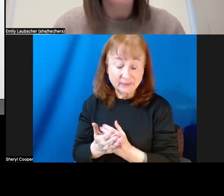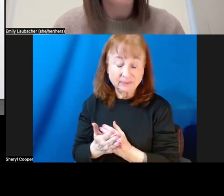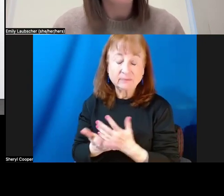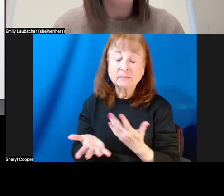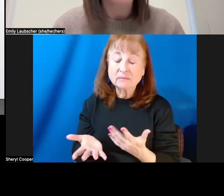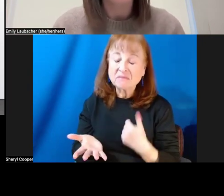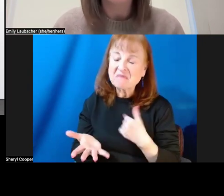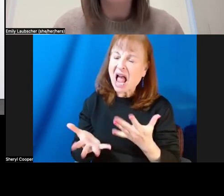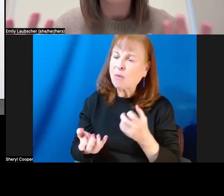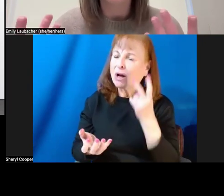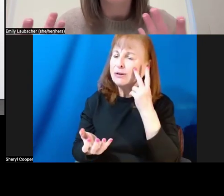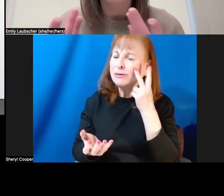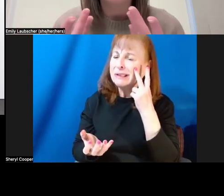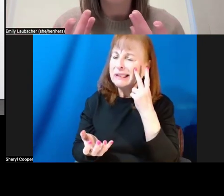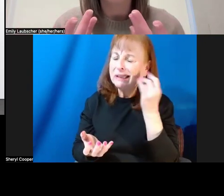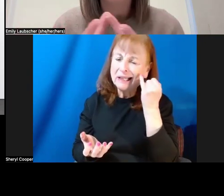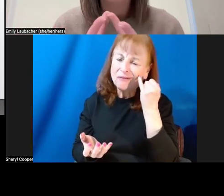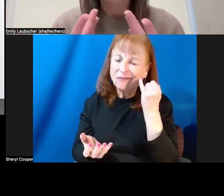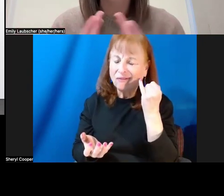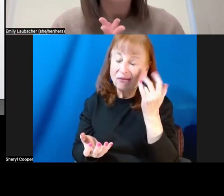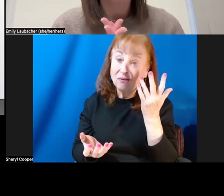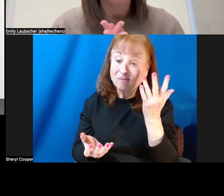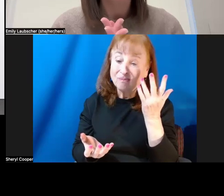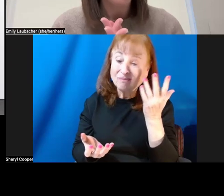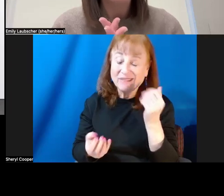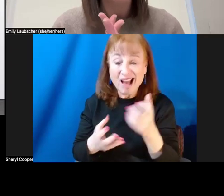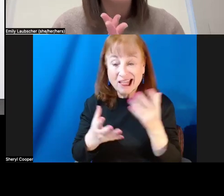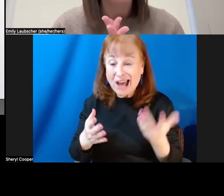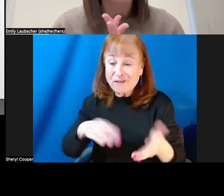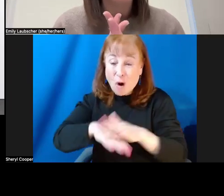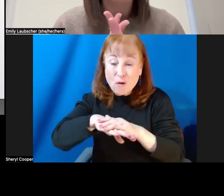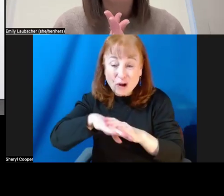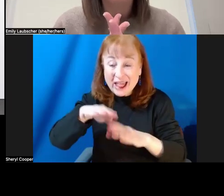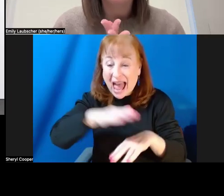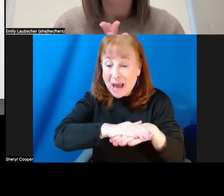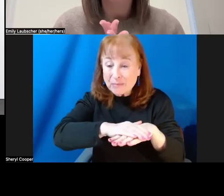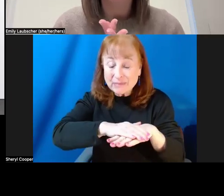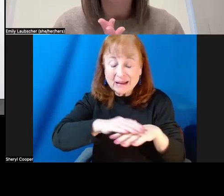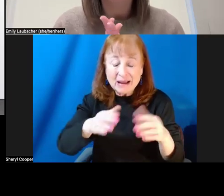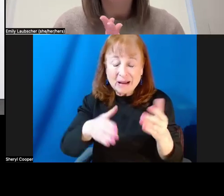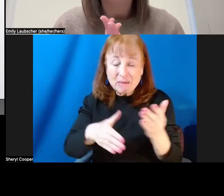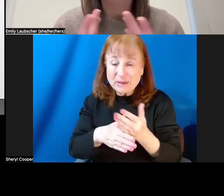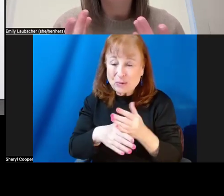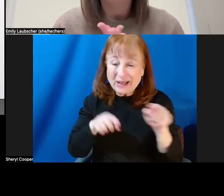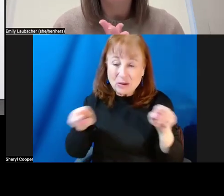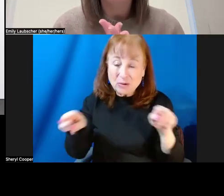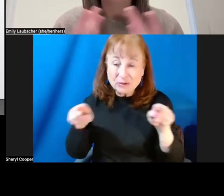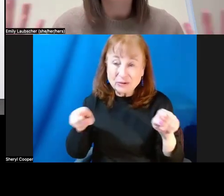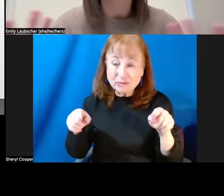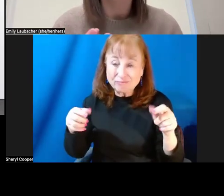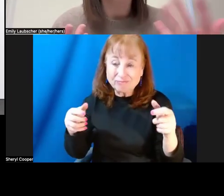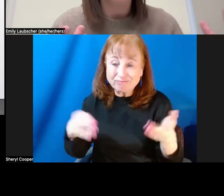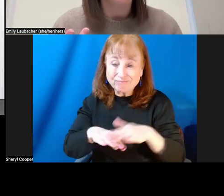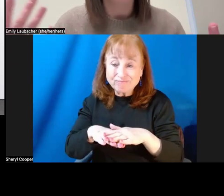Basically, I just wanted to see if there was a lot of overlap between these two